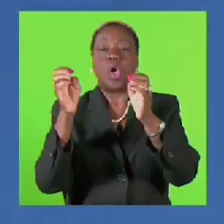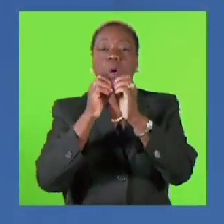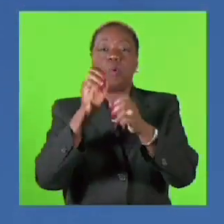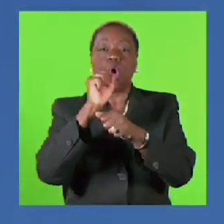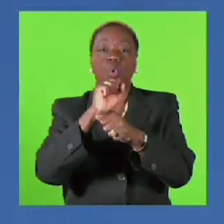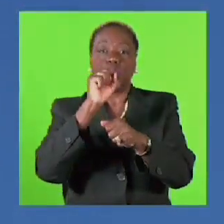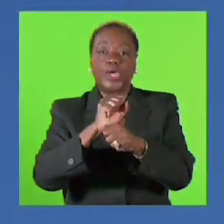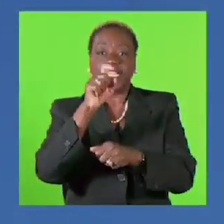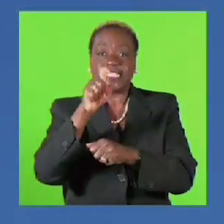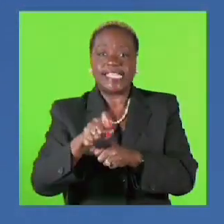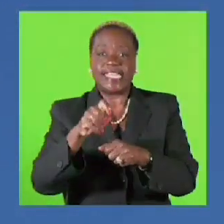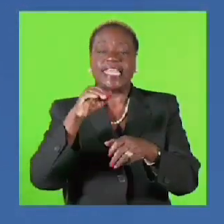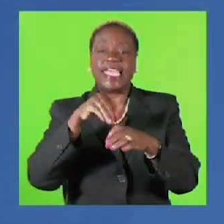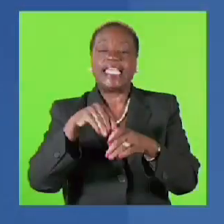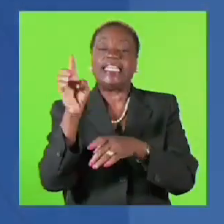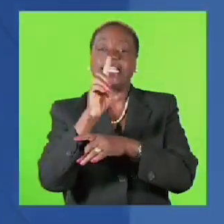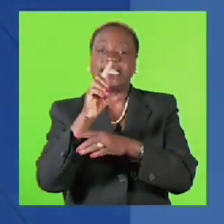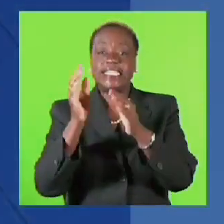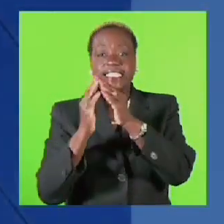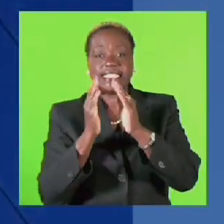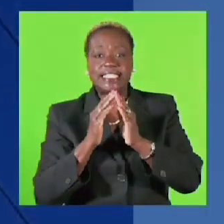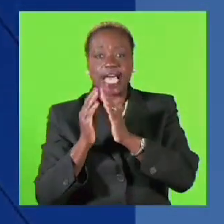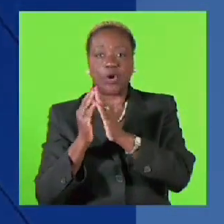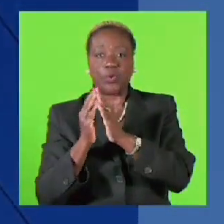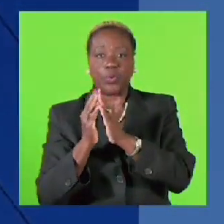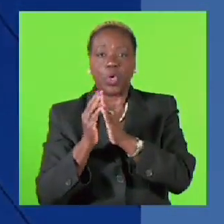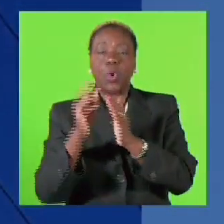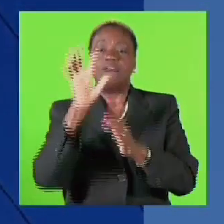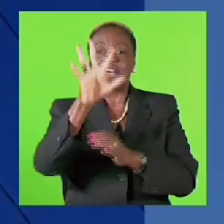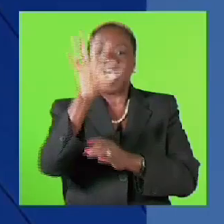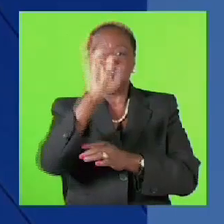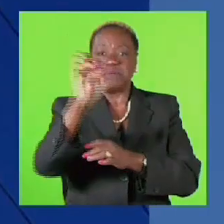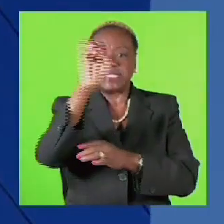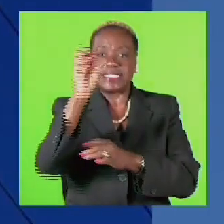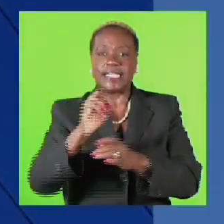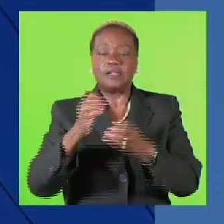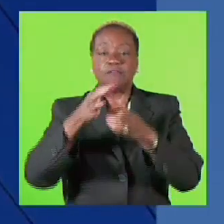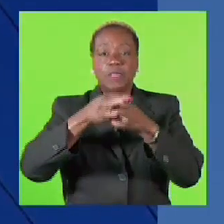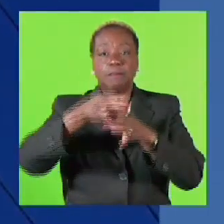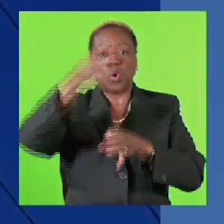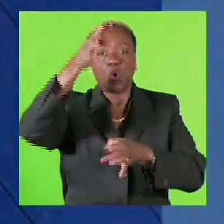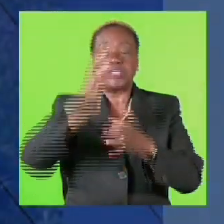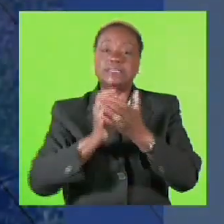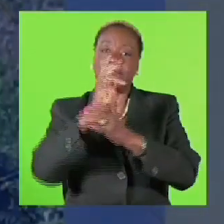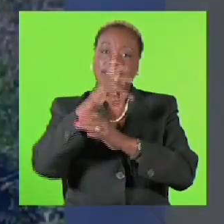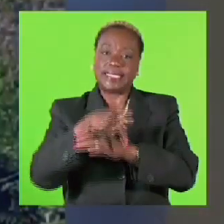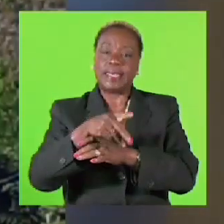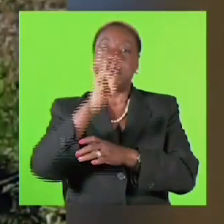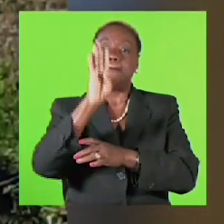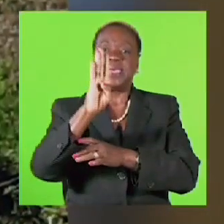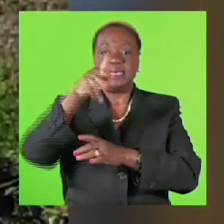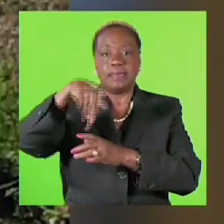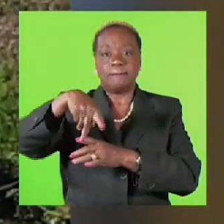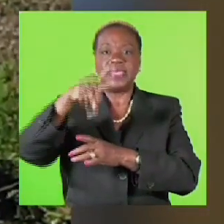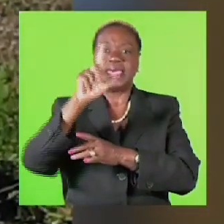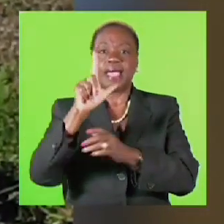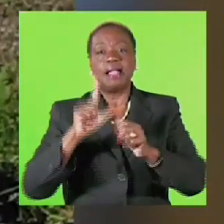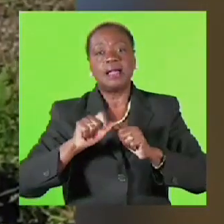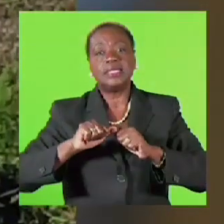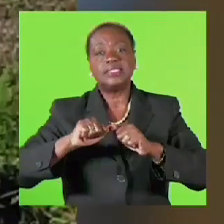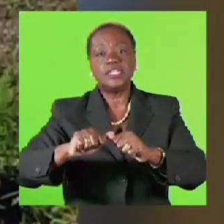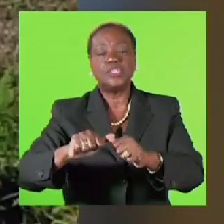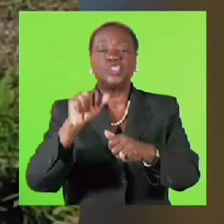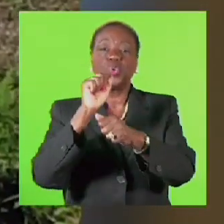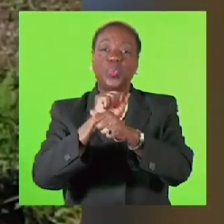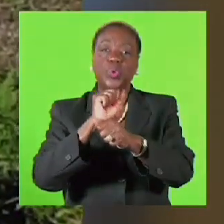Considerably more work is needed in Dundas Town, with only 5% of poles planted. BPL